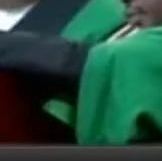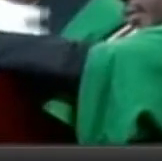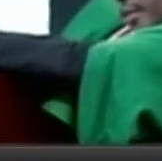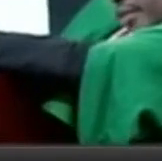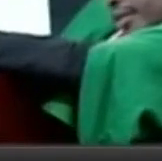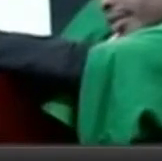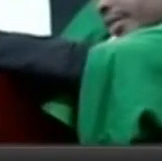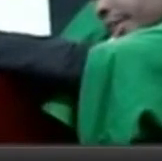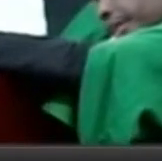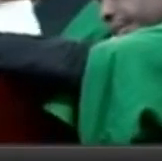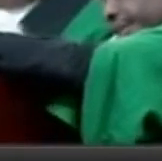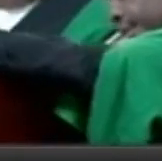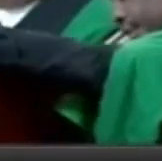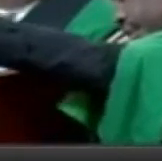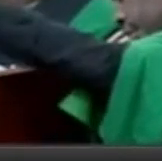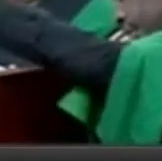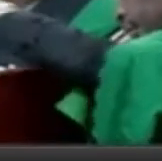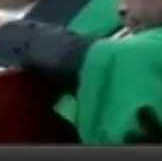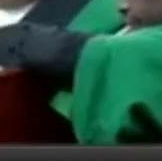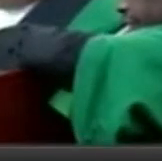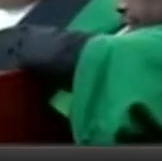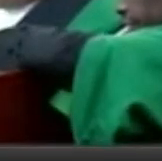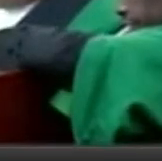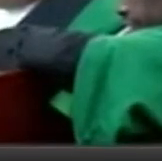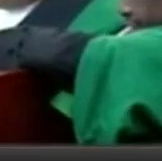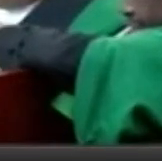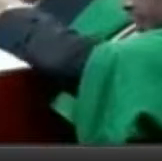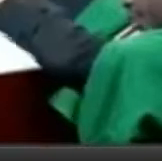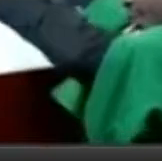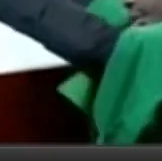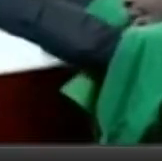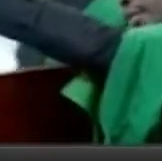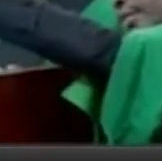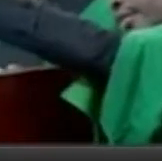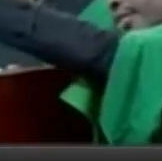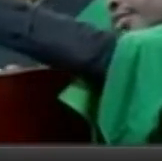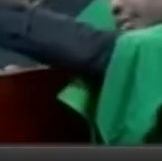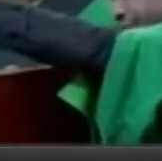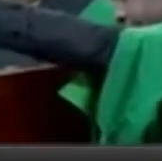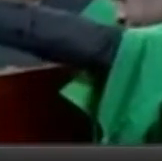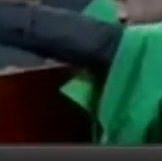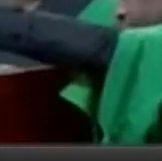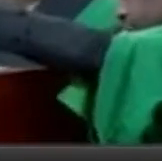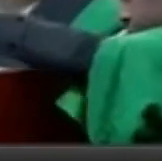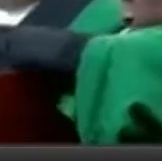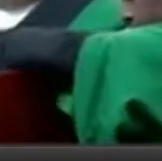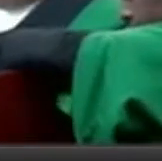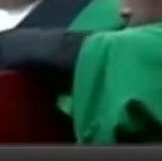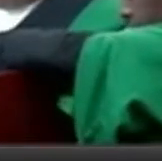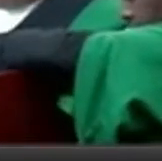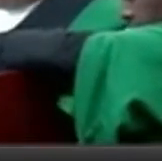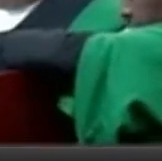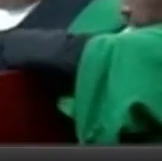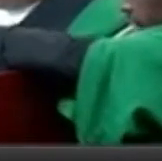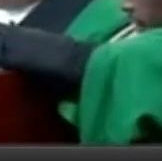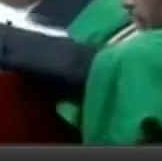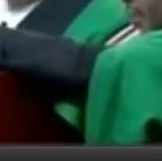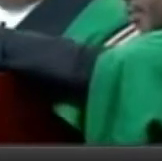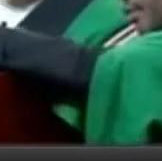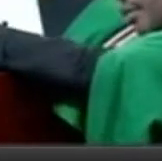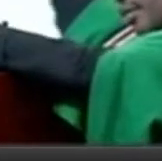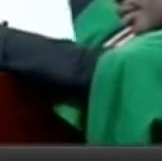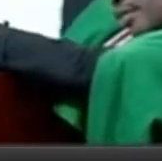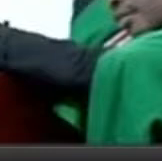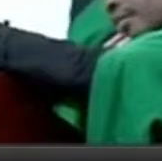of Parliament for Ndiwa constituency there on your screen, Honorable